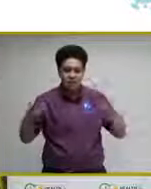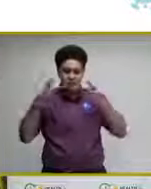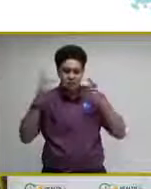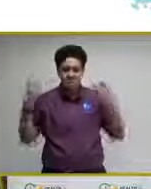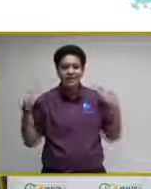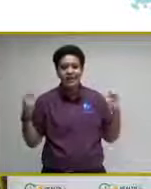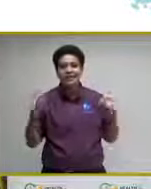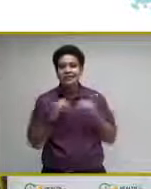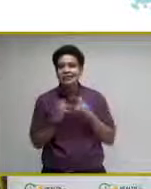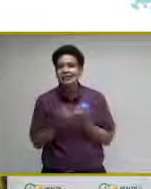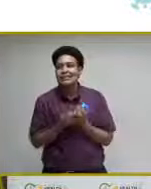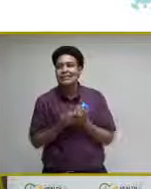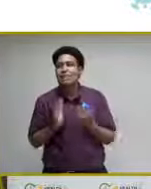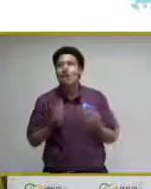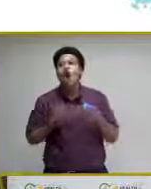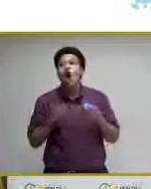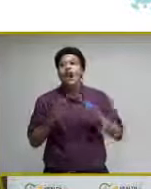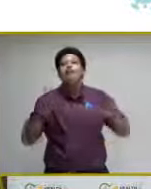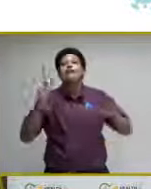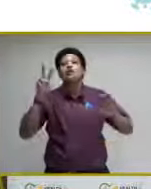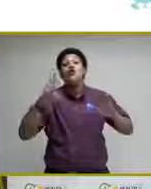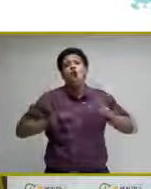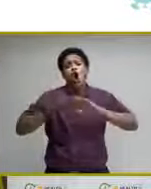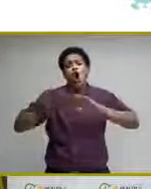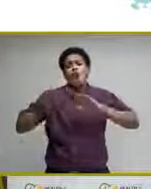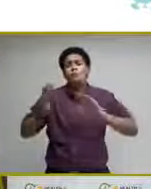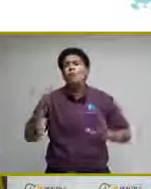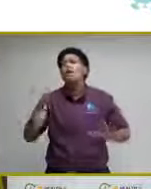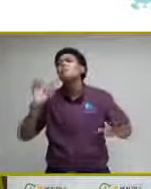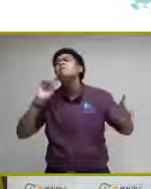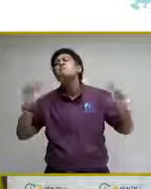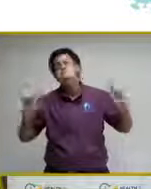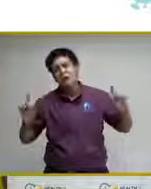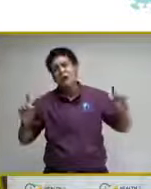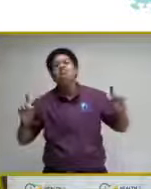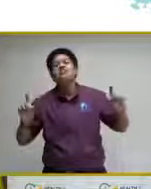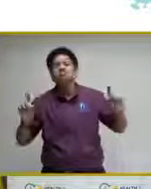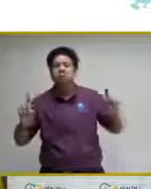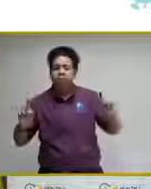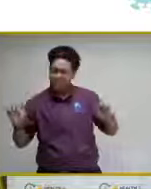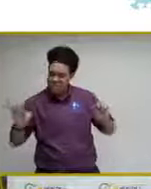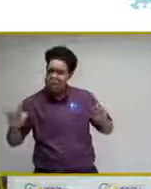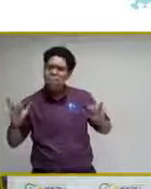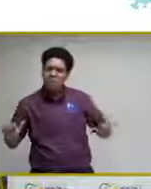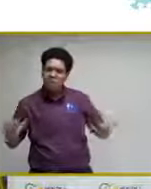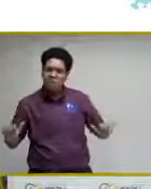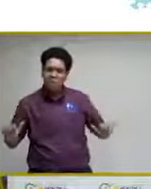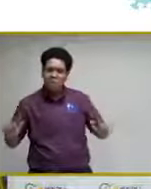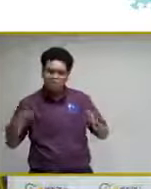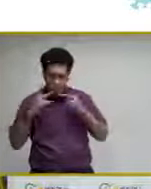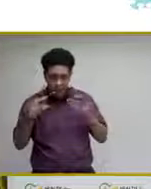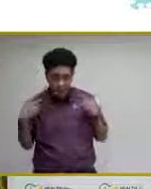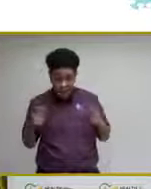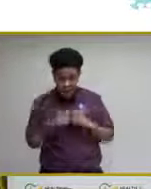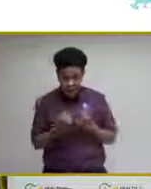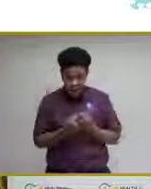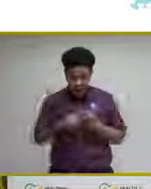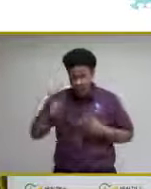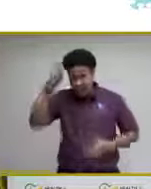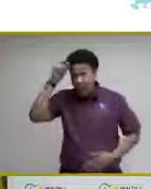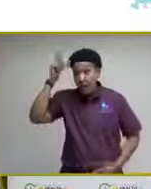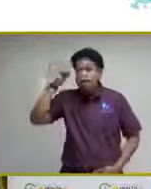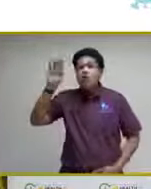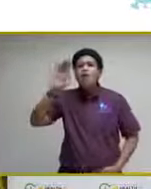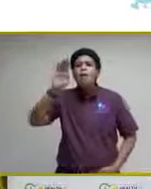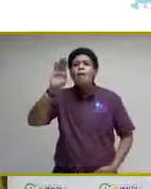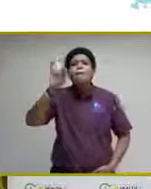team. For our level 2 operation, it will be managed also by our public health team. However, for our